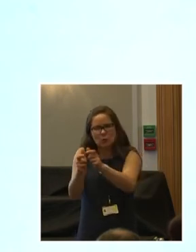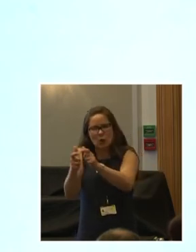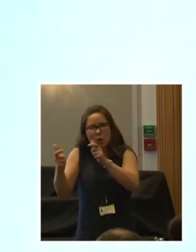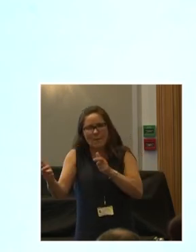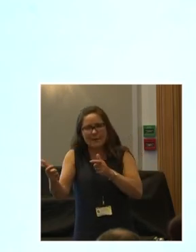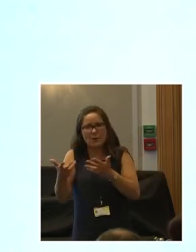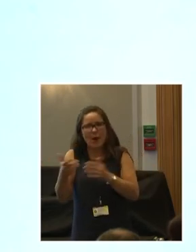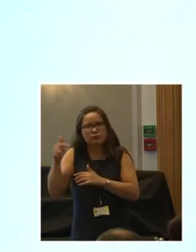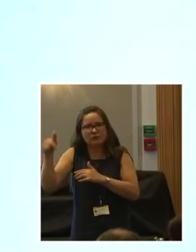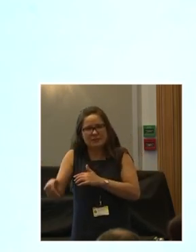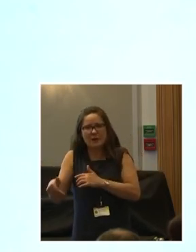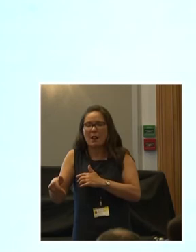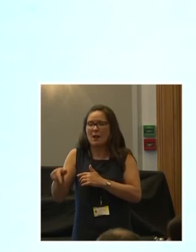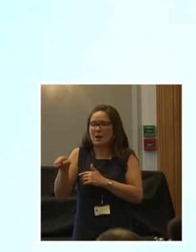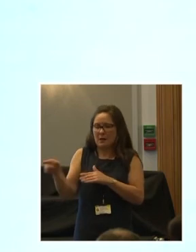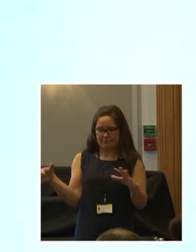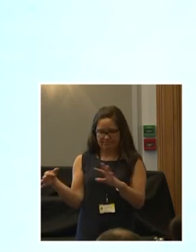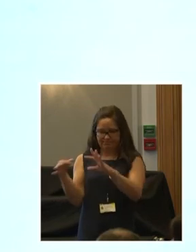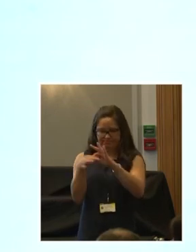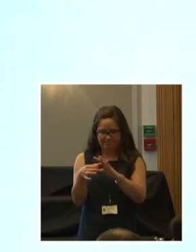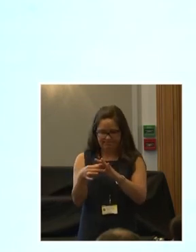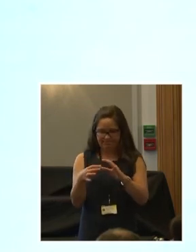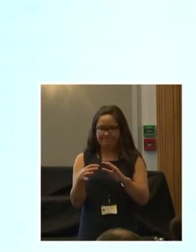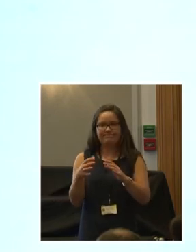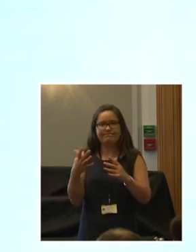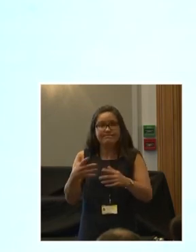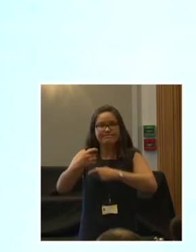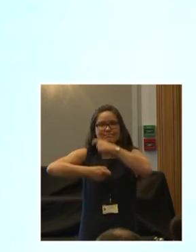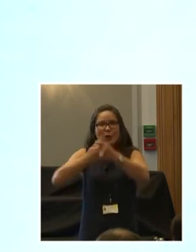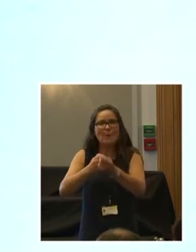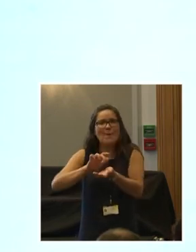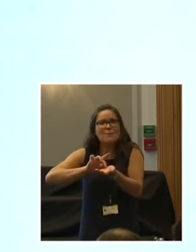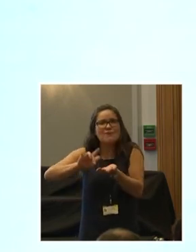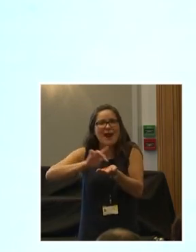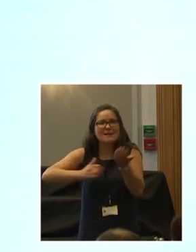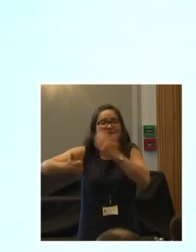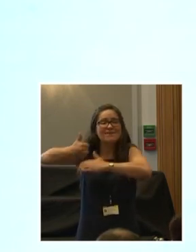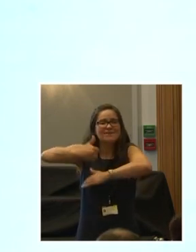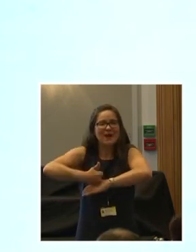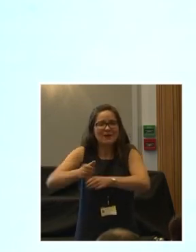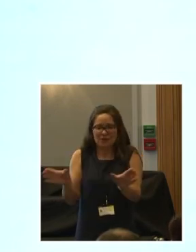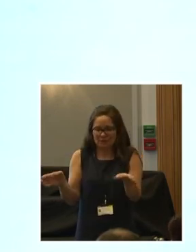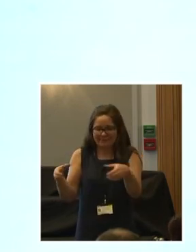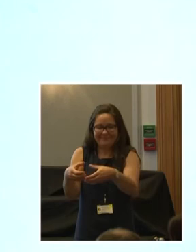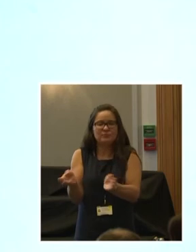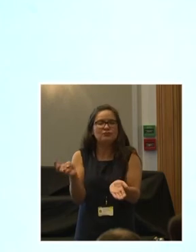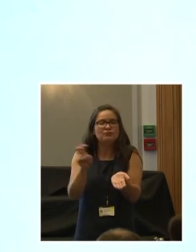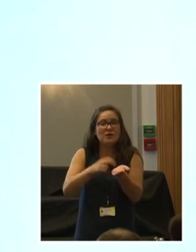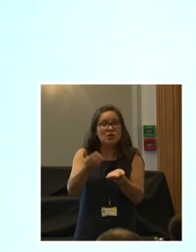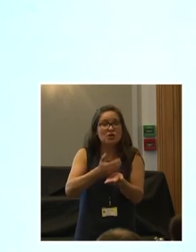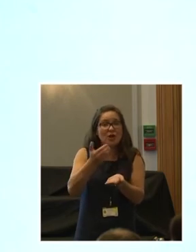and born out of that became what is now the Braillists Foundation. And we registered with the Charity Commission in